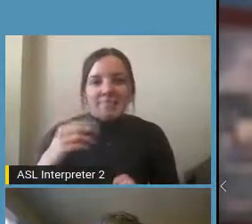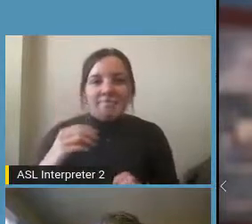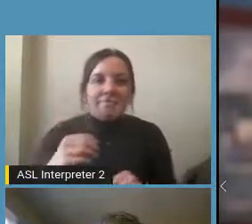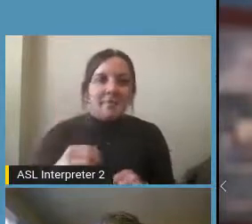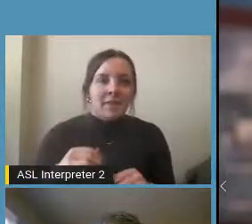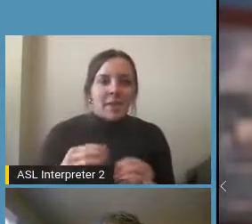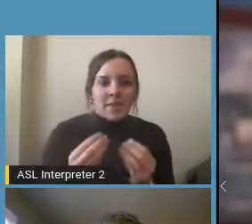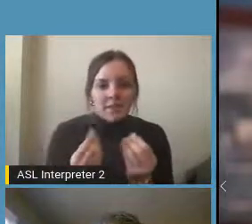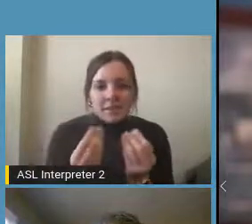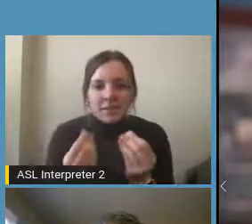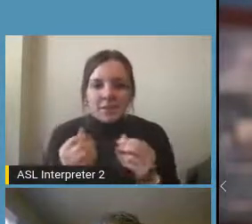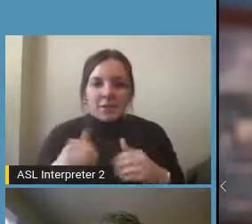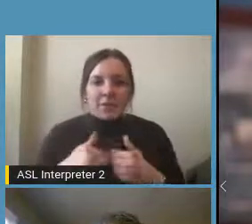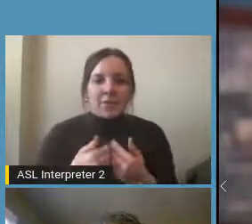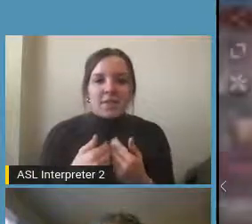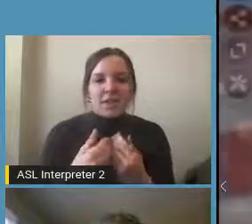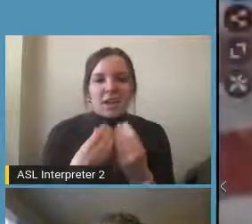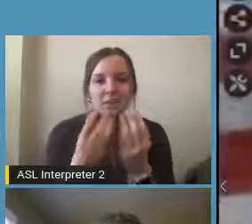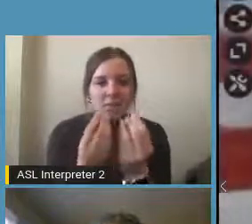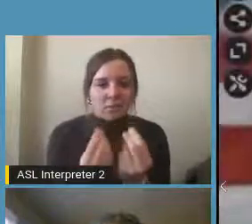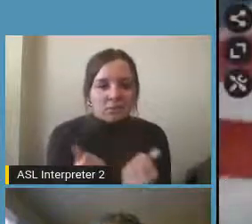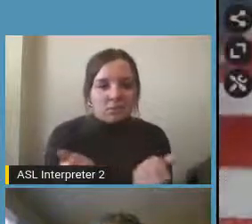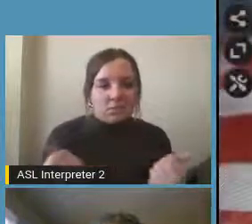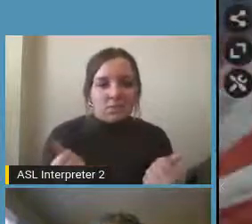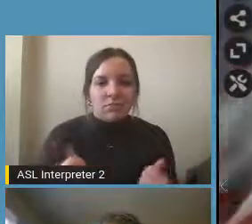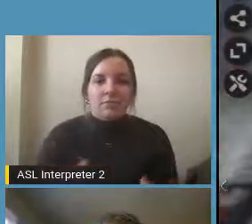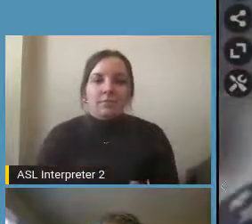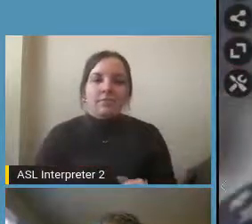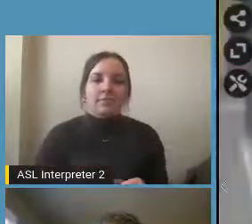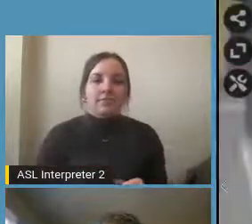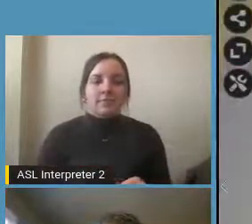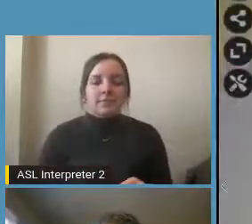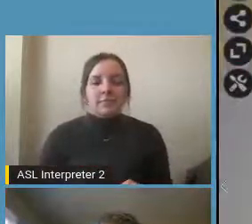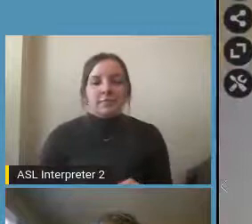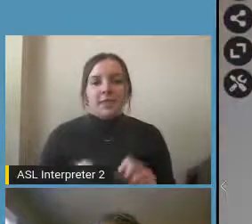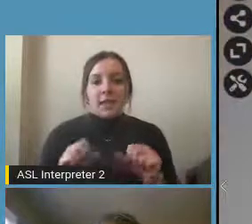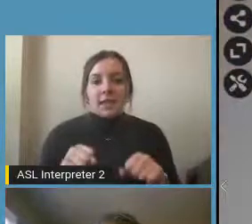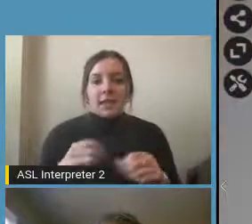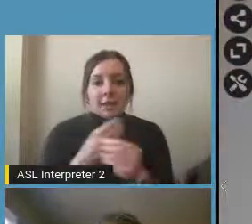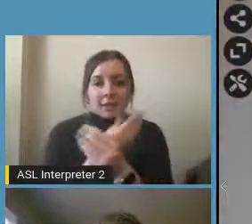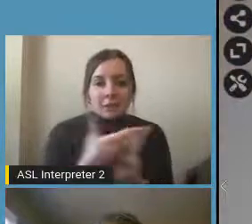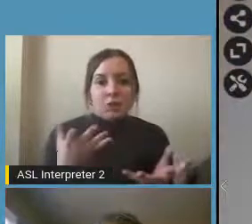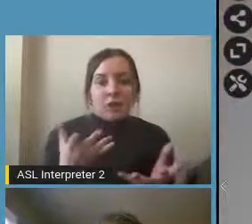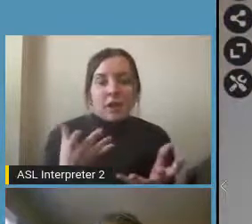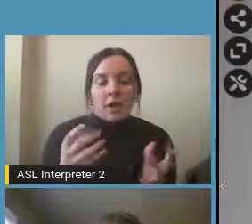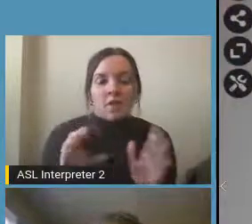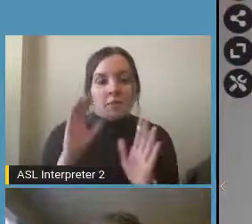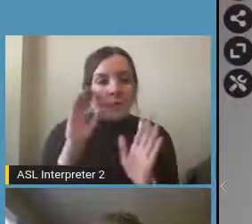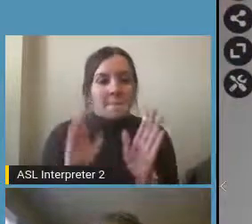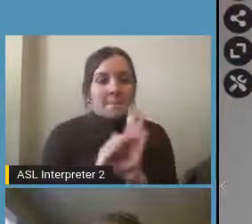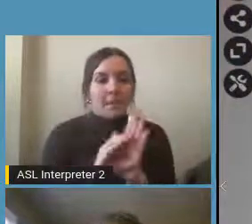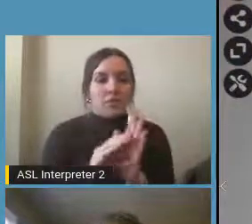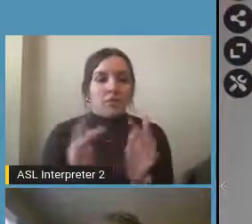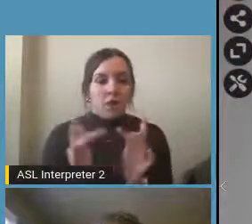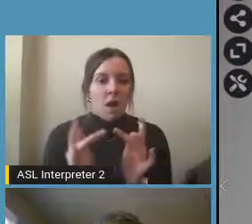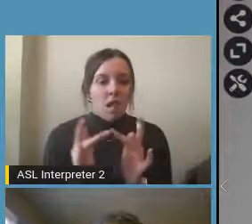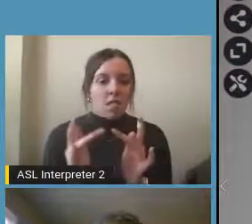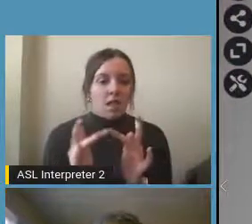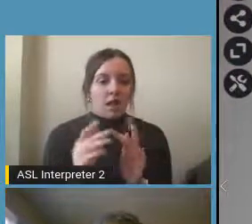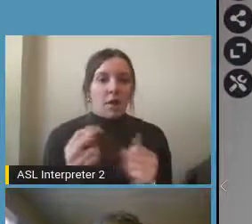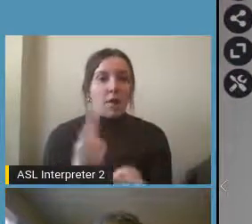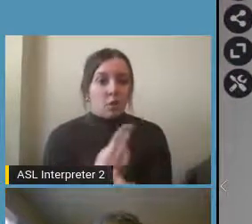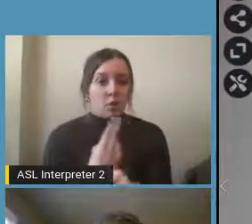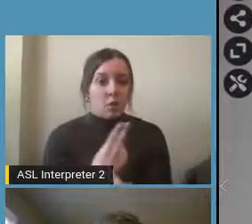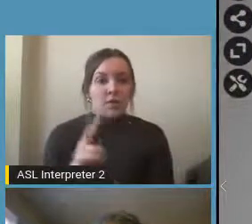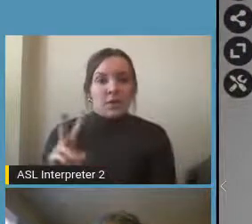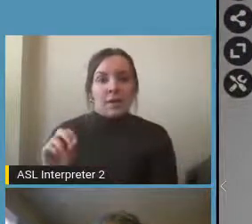materials are doing, we can even detect layers. Images can be shared online with researchers and with the general public through Voyager,